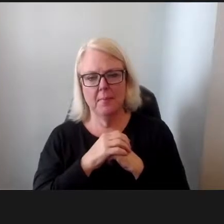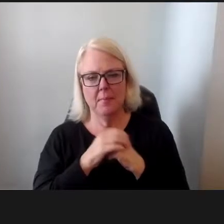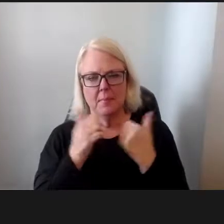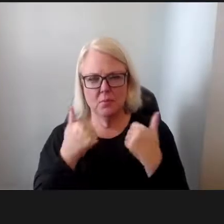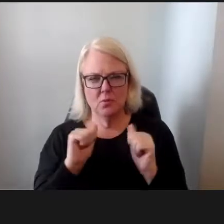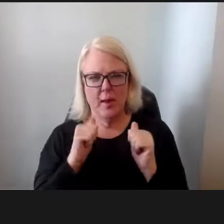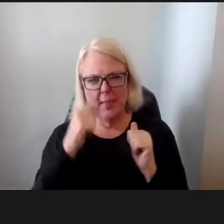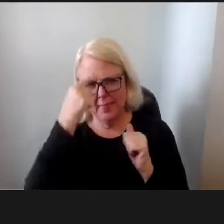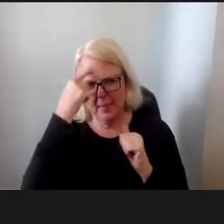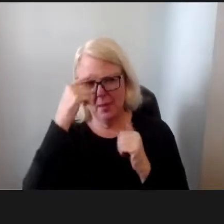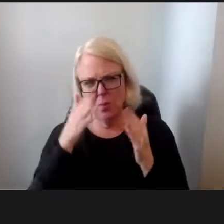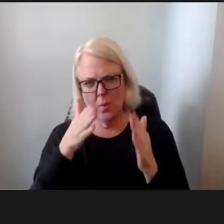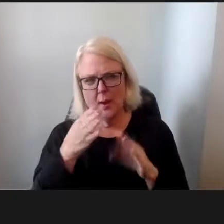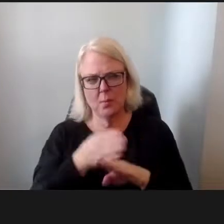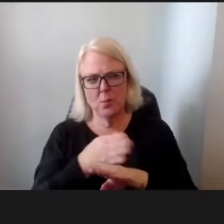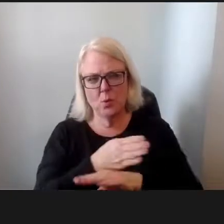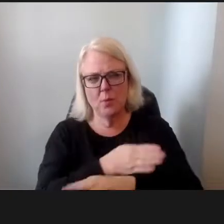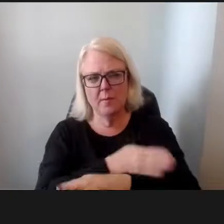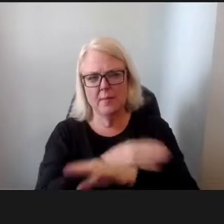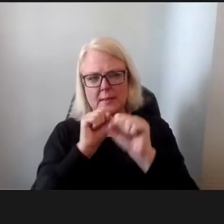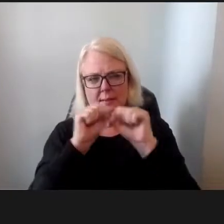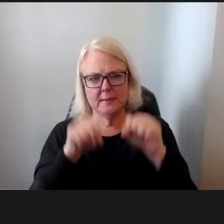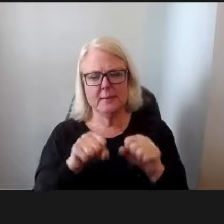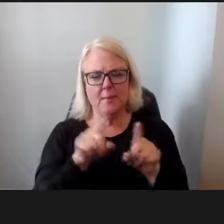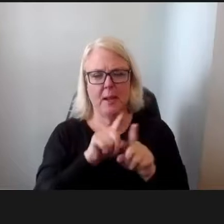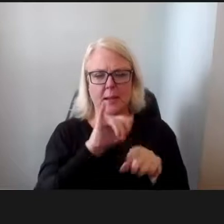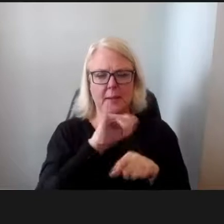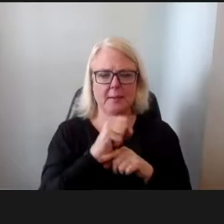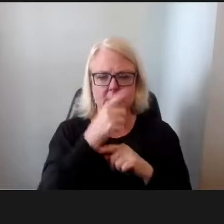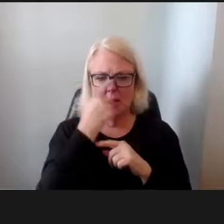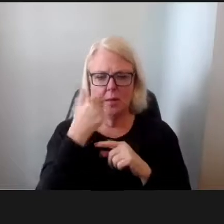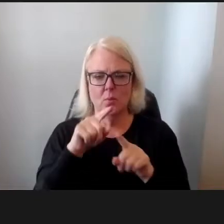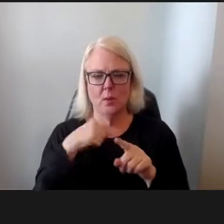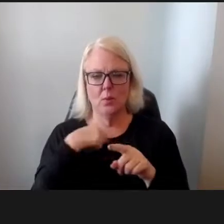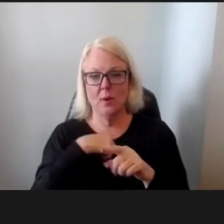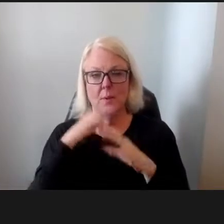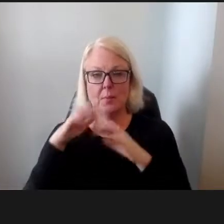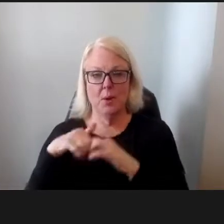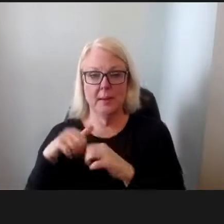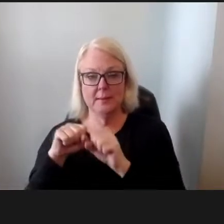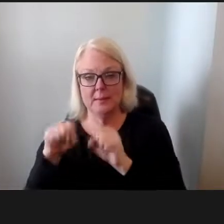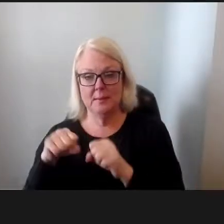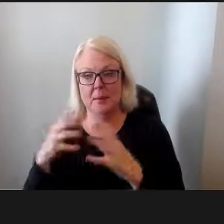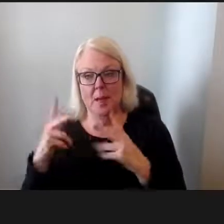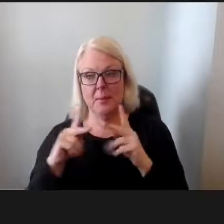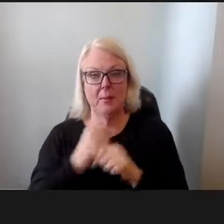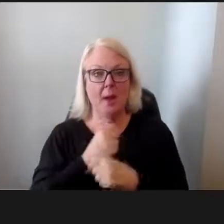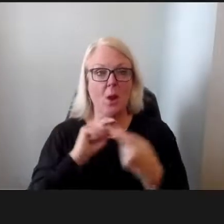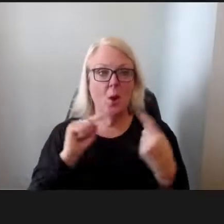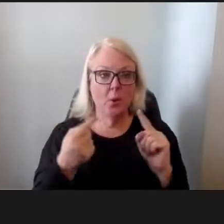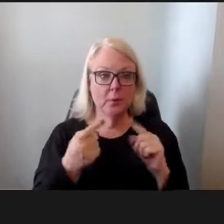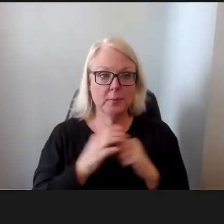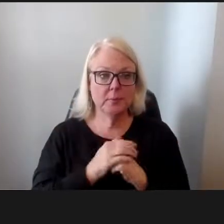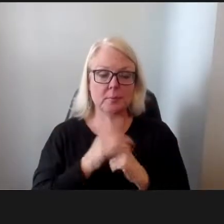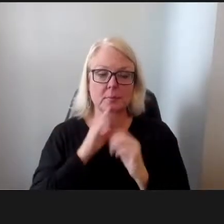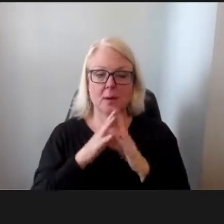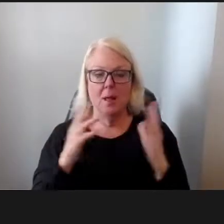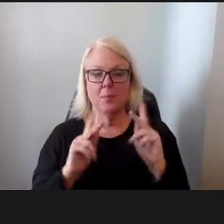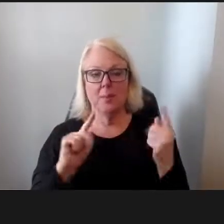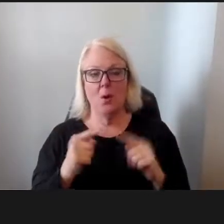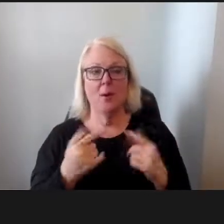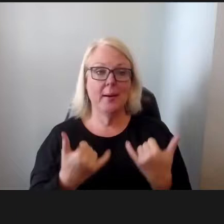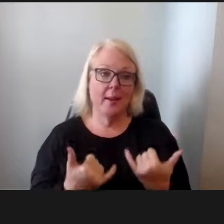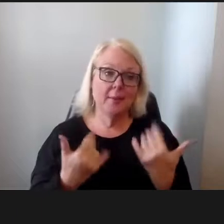Trying to think about ways to improve the system as it is, in part because when we burn down systems, a lot of people get hurt. But a lot of people are being hurt